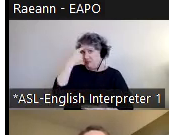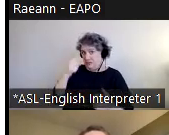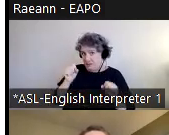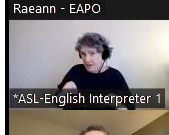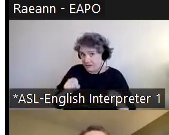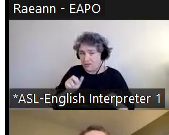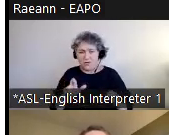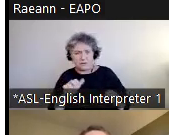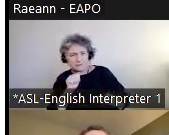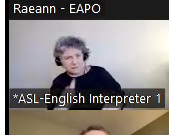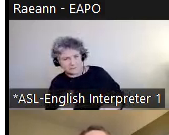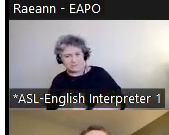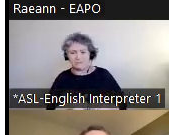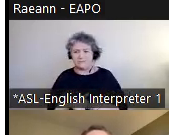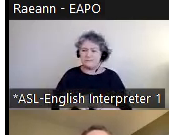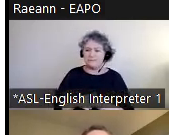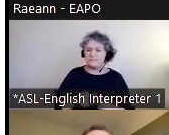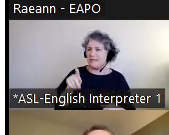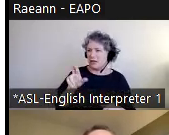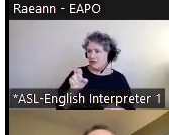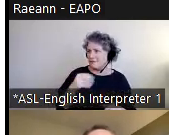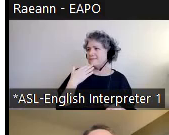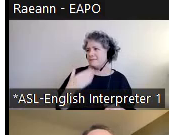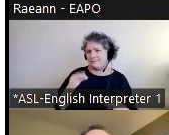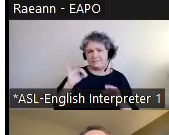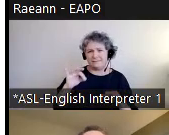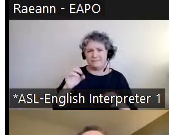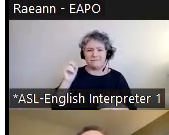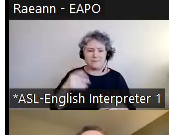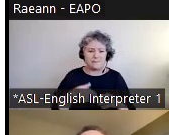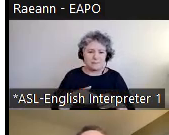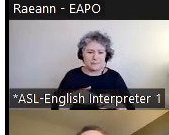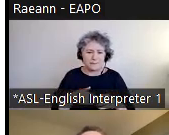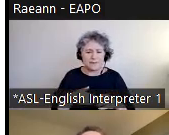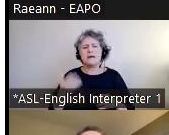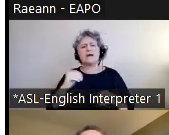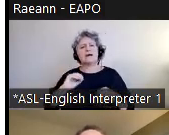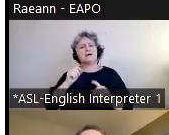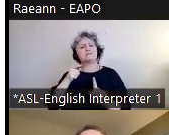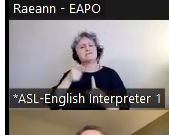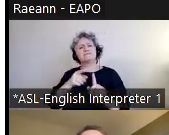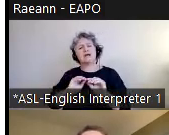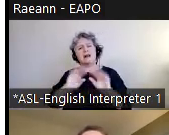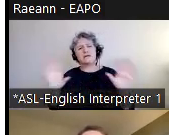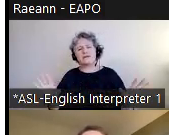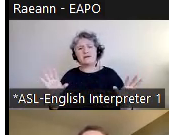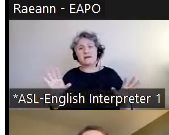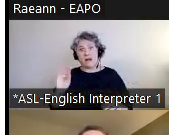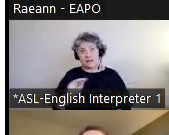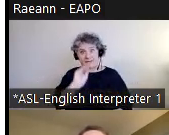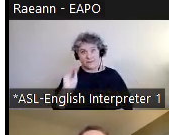All right, okay. Thank you, Megan. So this is a clarification. In